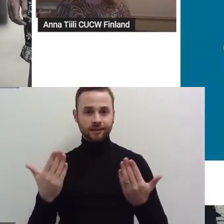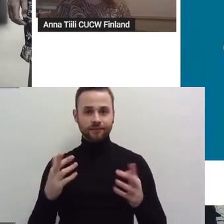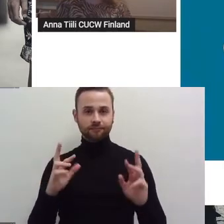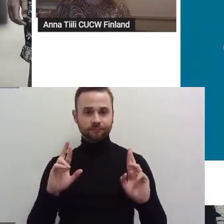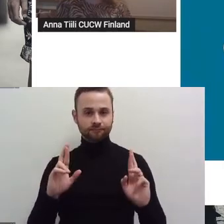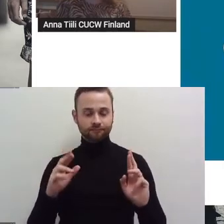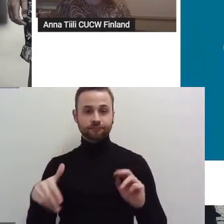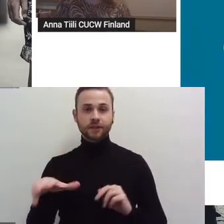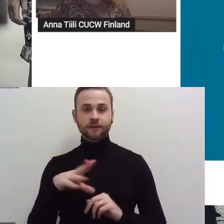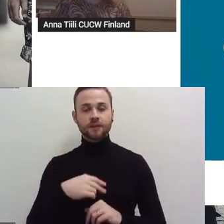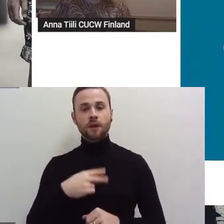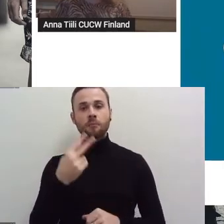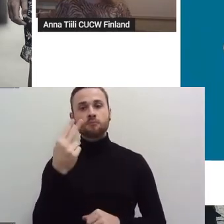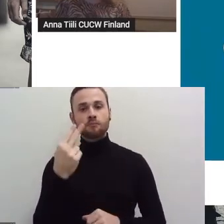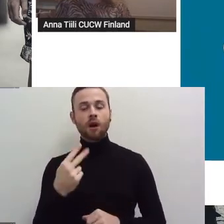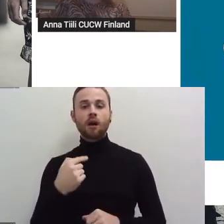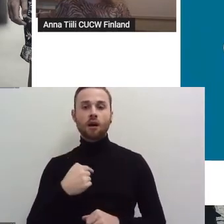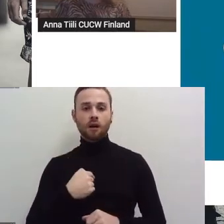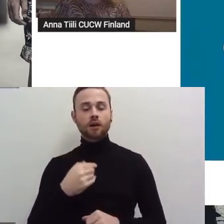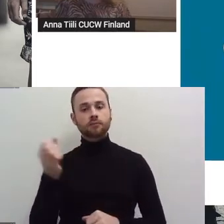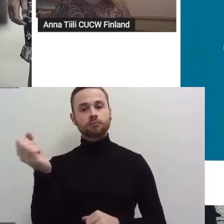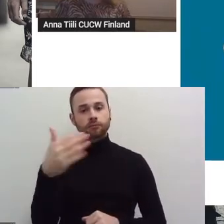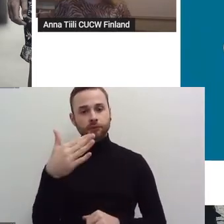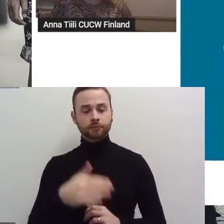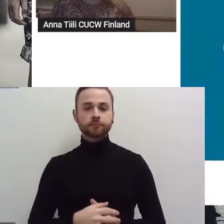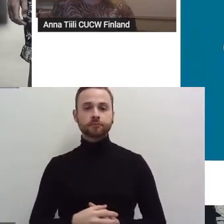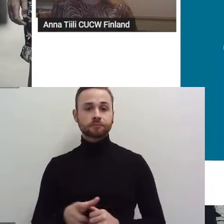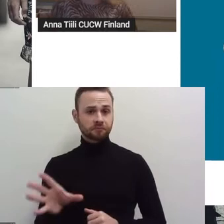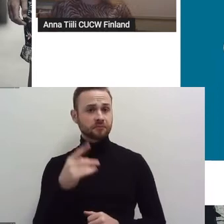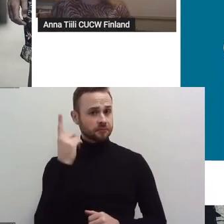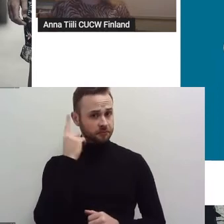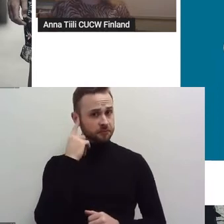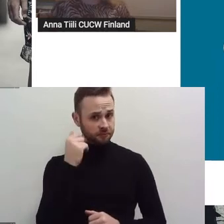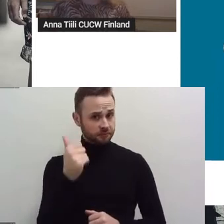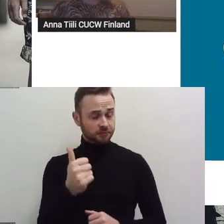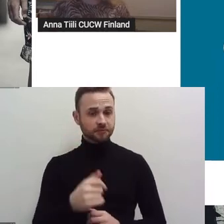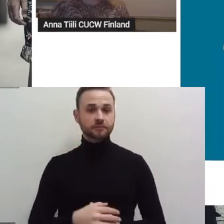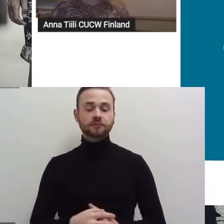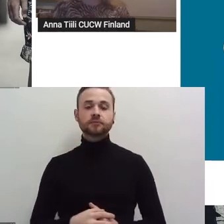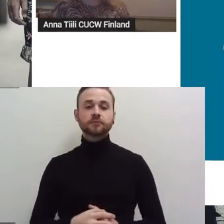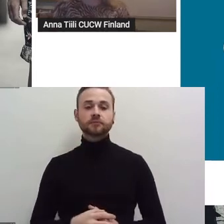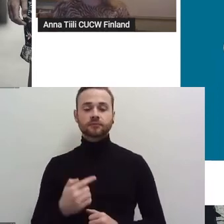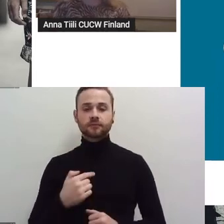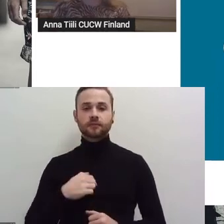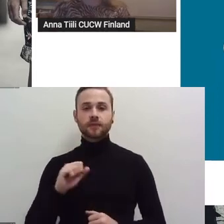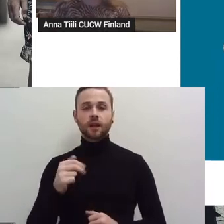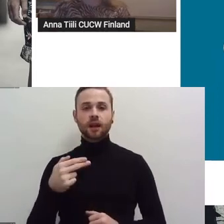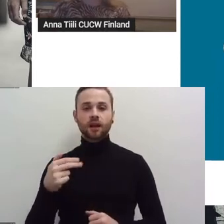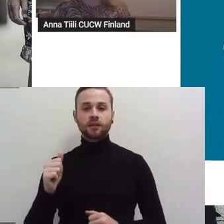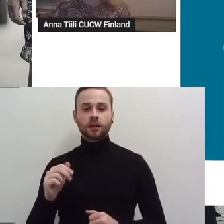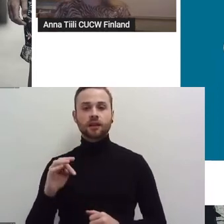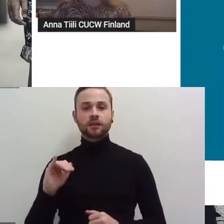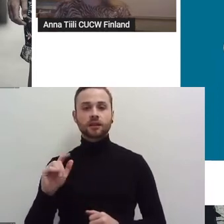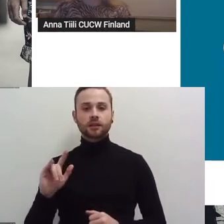and hear me well. So my name is Anna Tiili. I am working as a senior advisor at